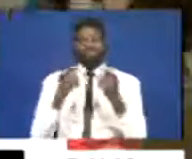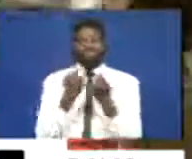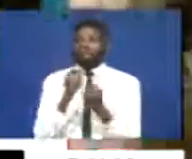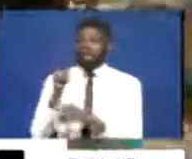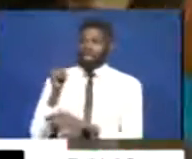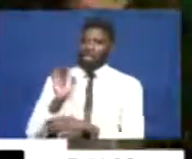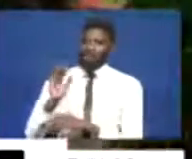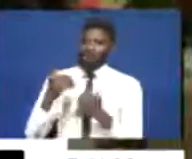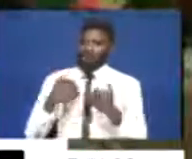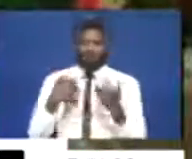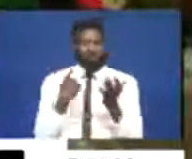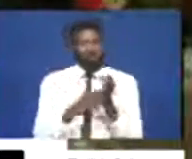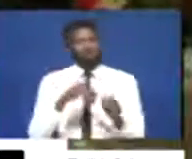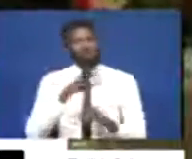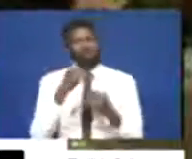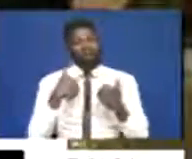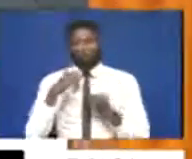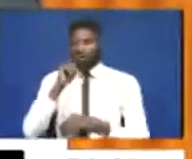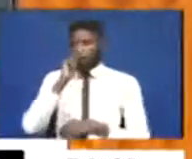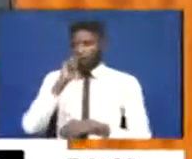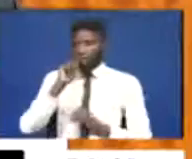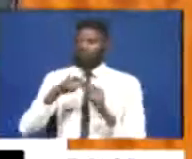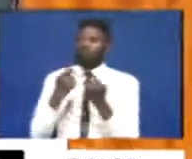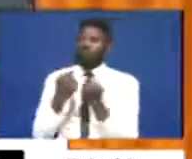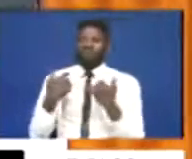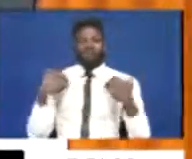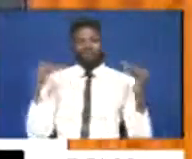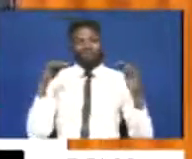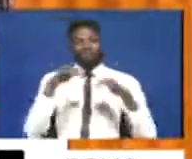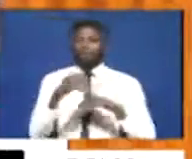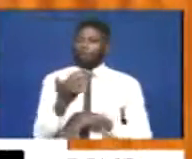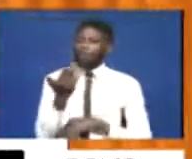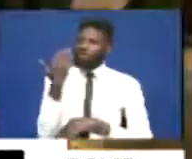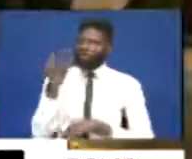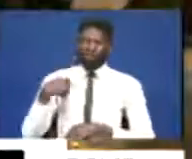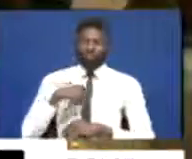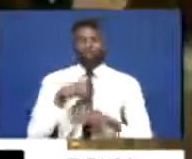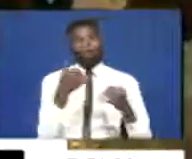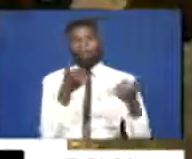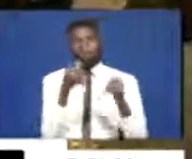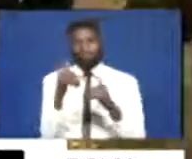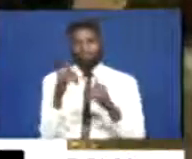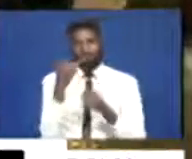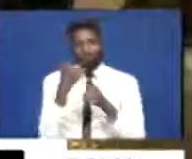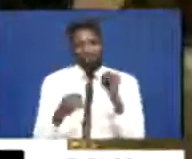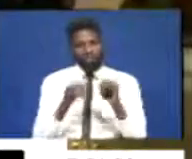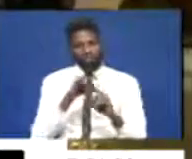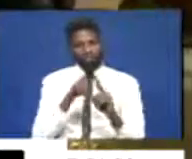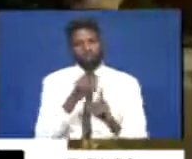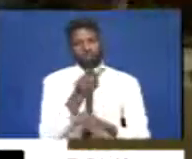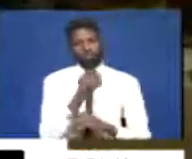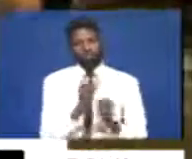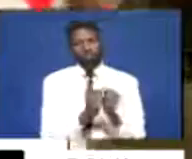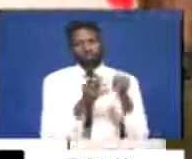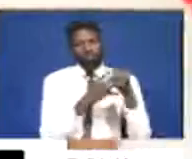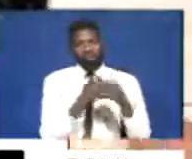from Uganda, we have teams from Tanzania. The last time we played that was 2019. 2020, 2021, we had the